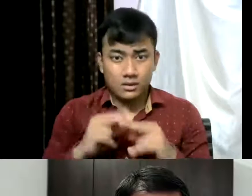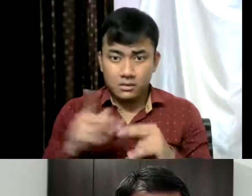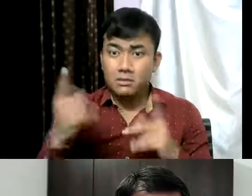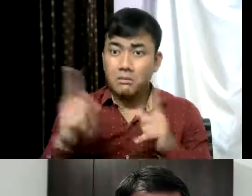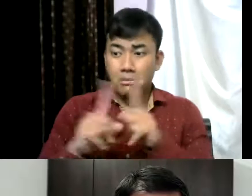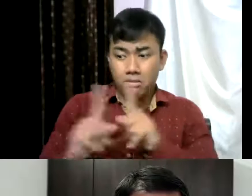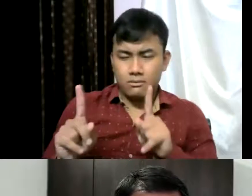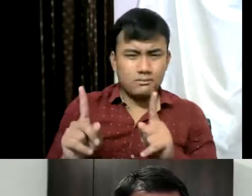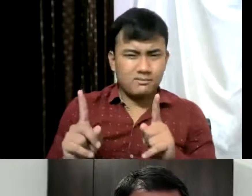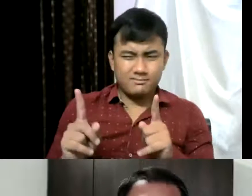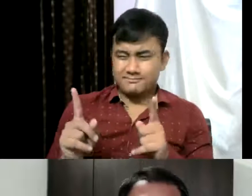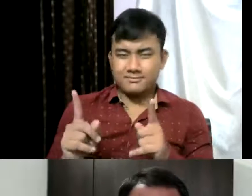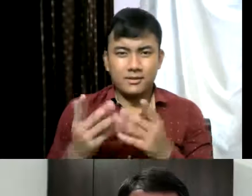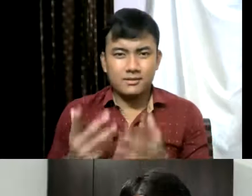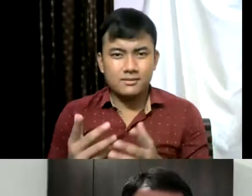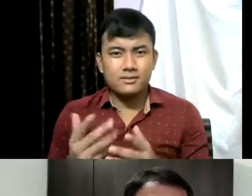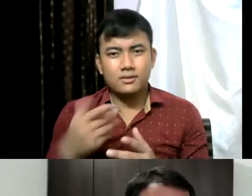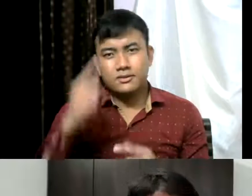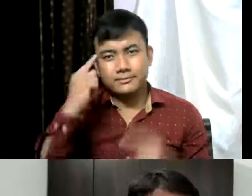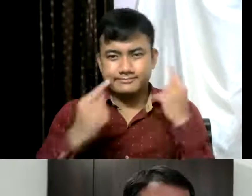was the norm, was already social distance.